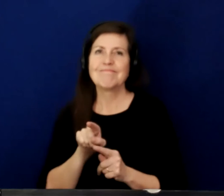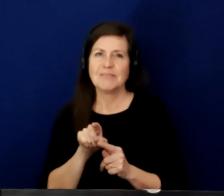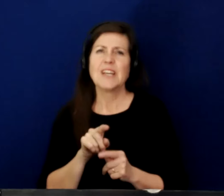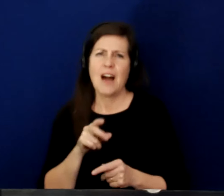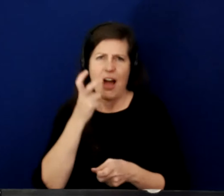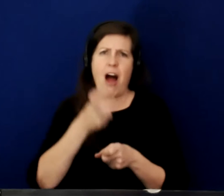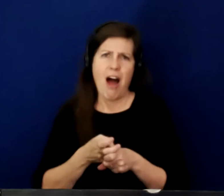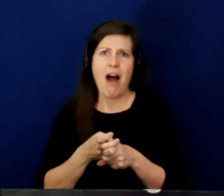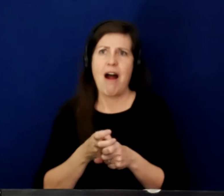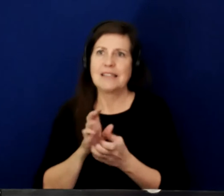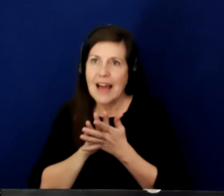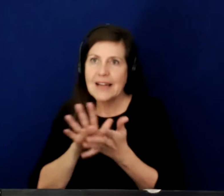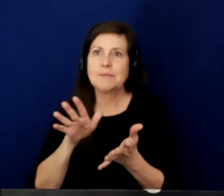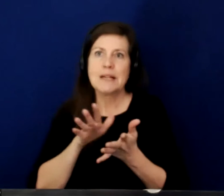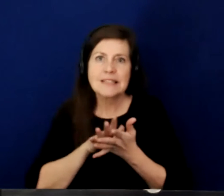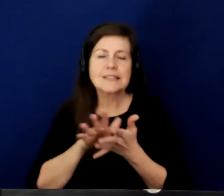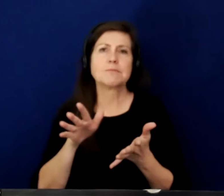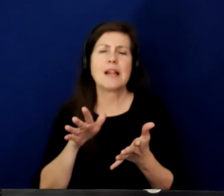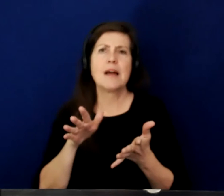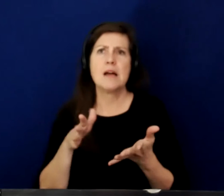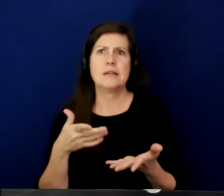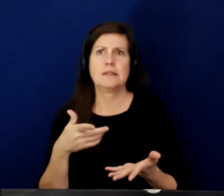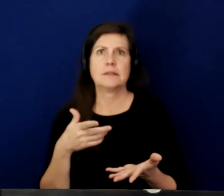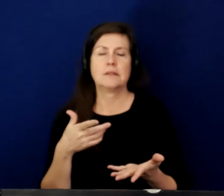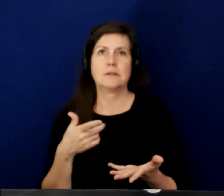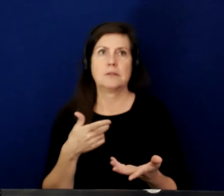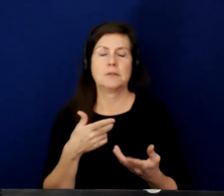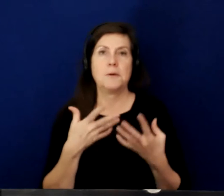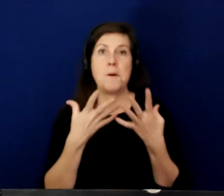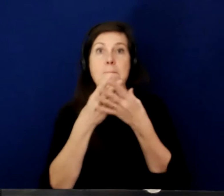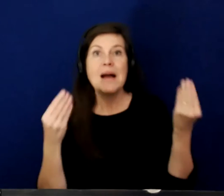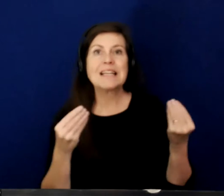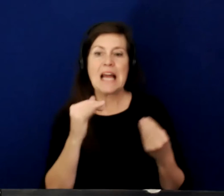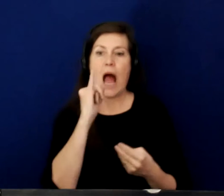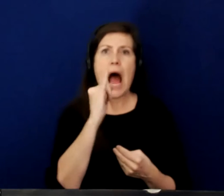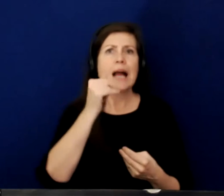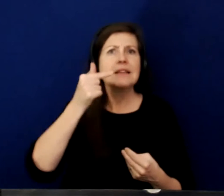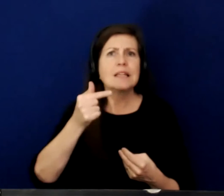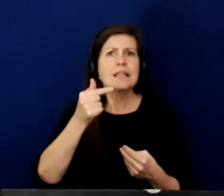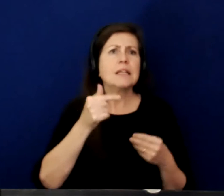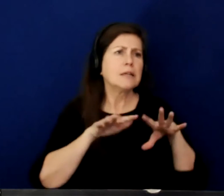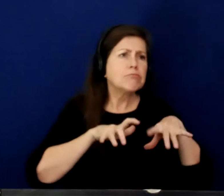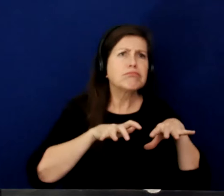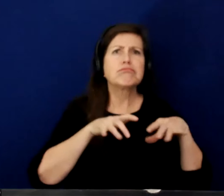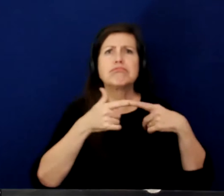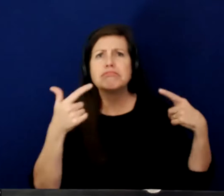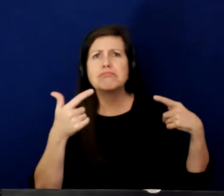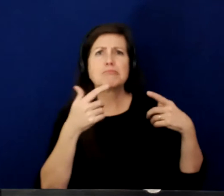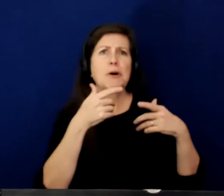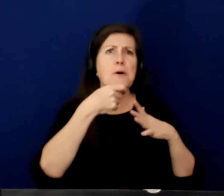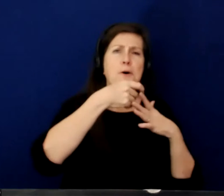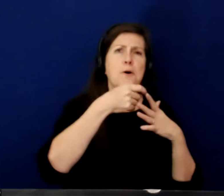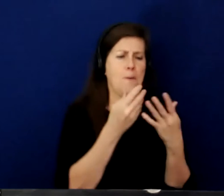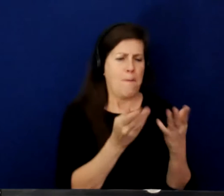of things that in many IT products or projects it's seen as the sort of